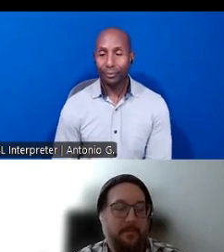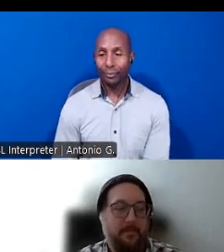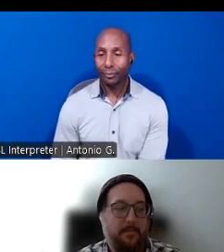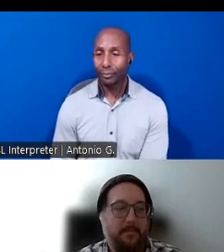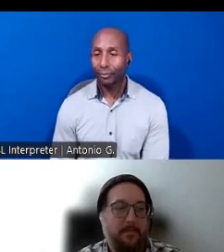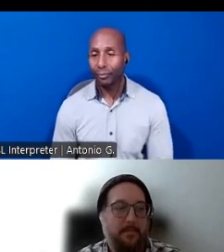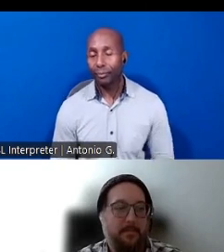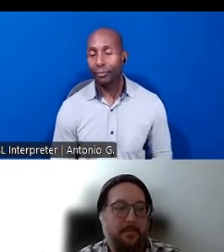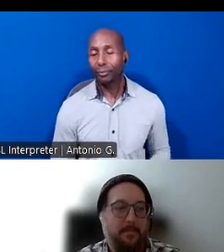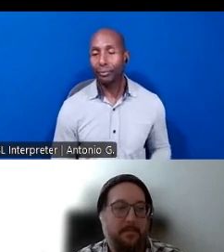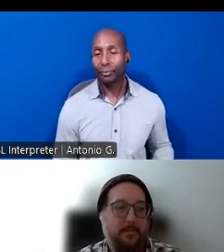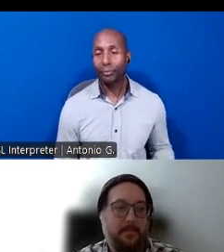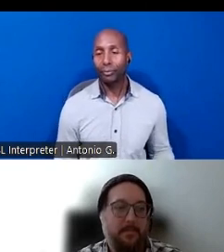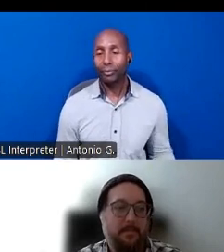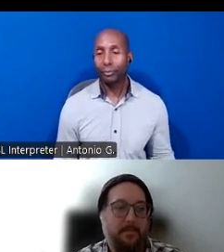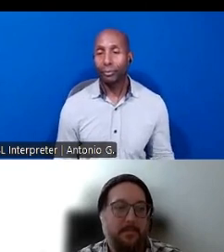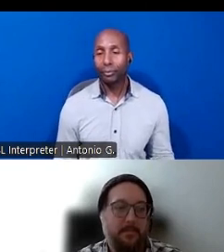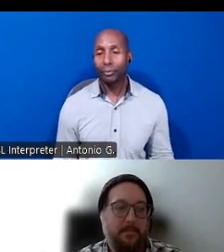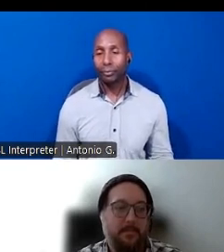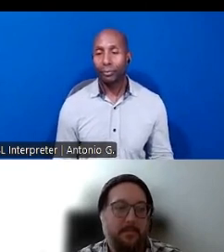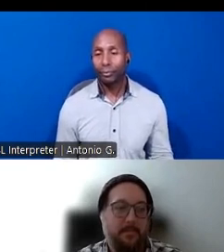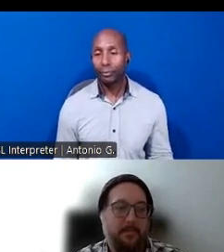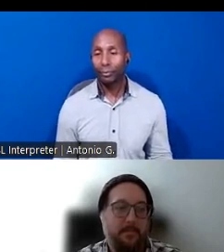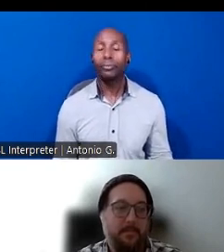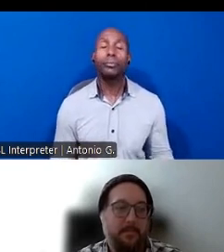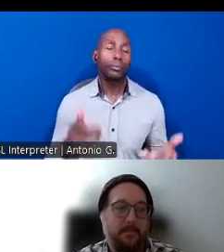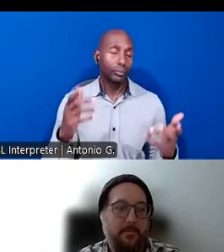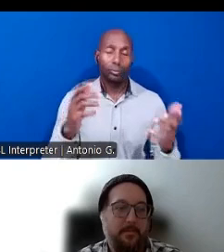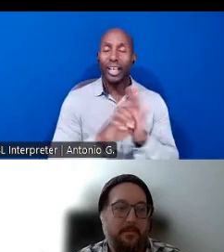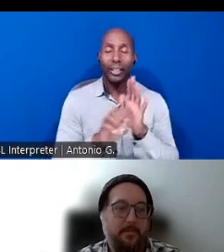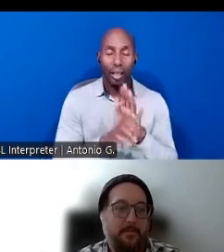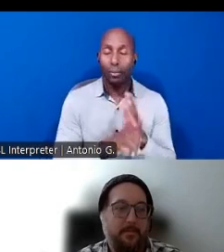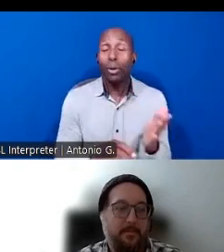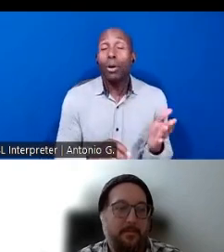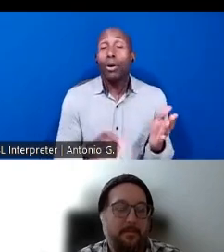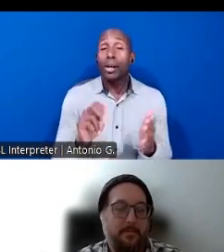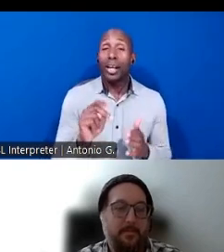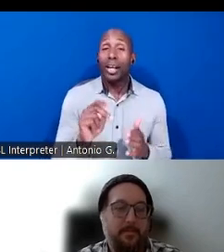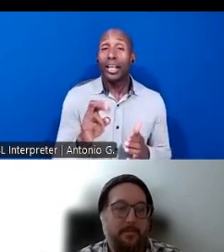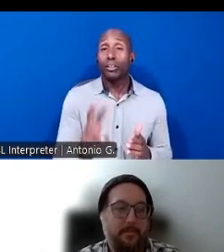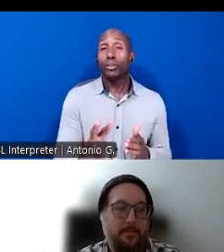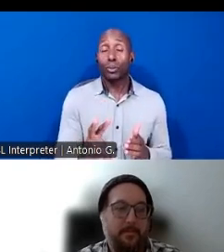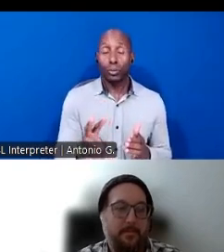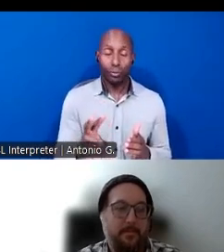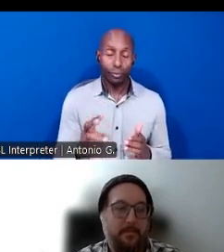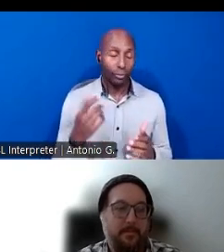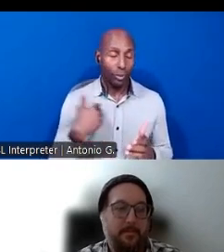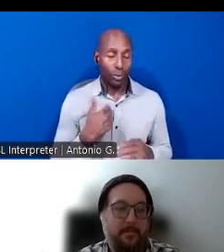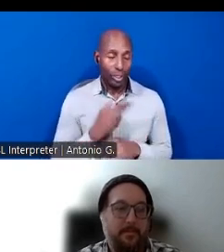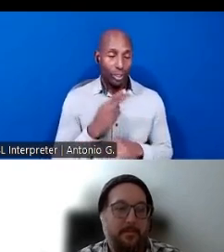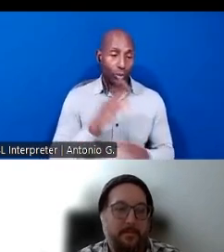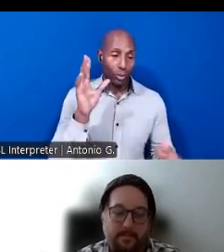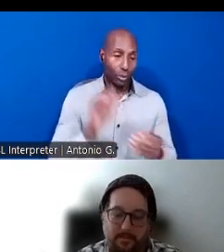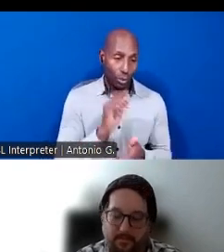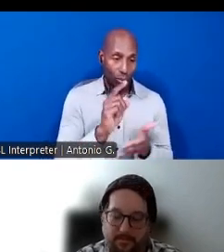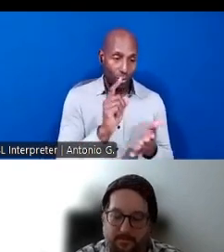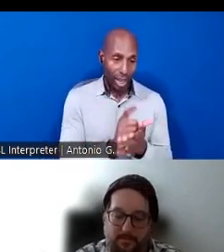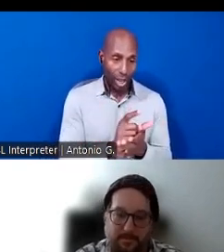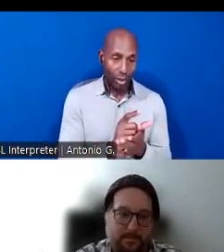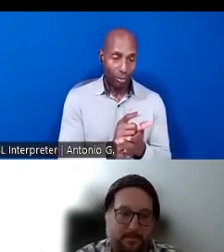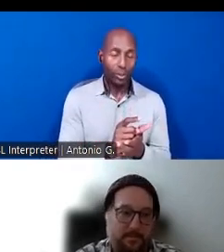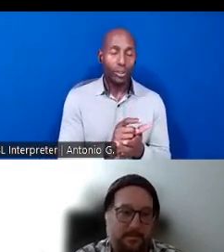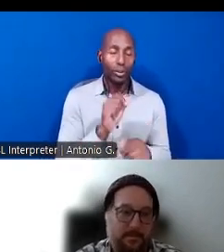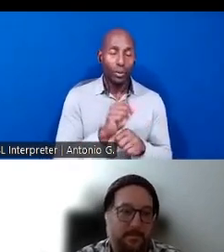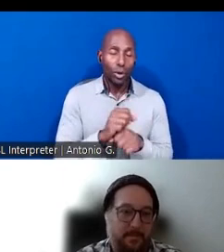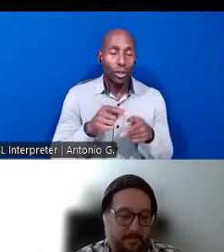that Andrew, the way we calculated, he was total hours worked in the period. So he was a trainer and he did 500 hours of training for us in